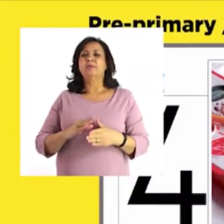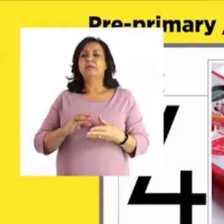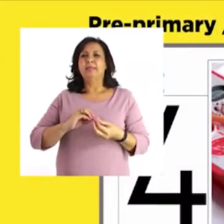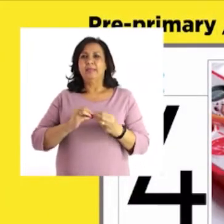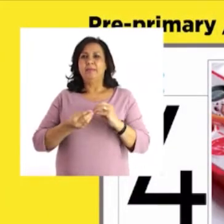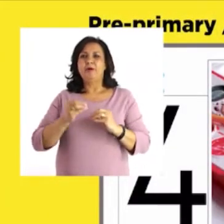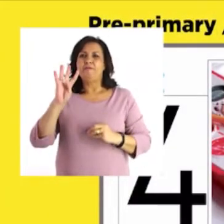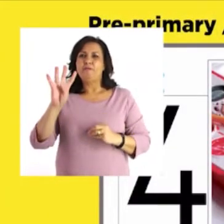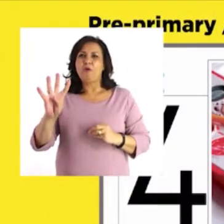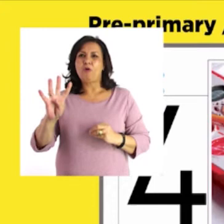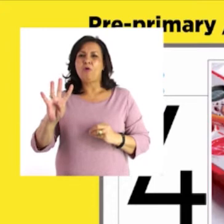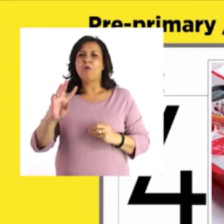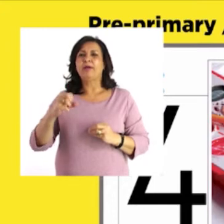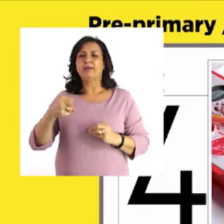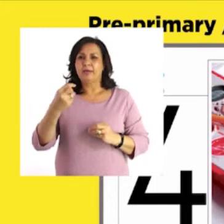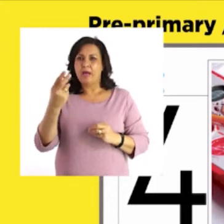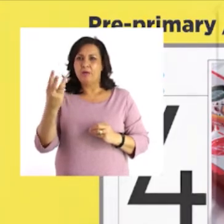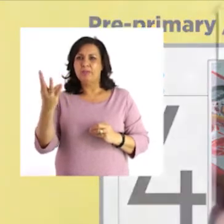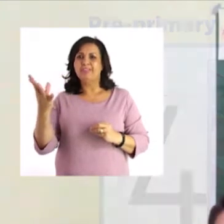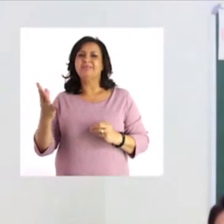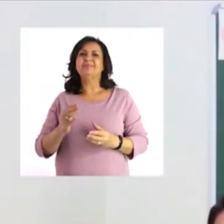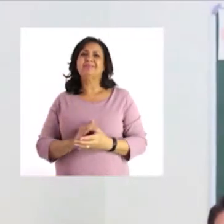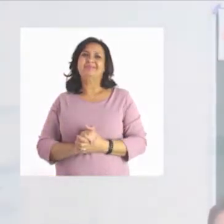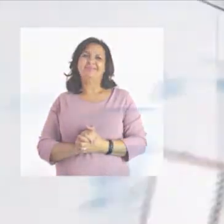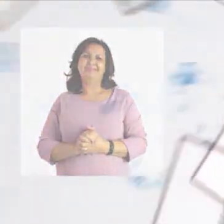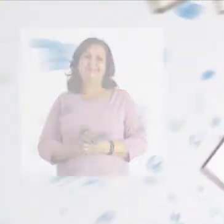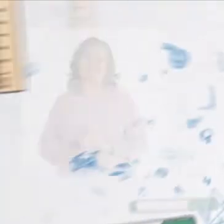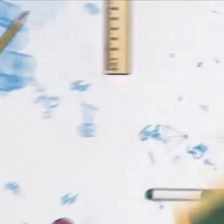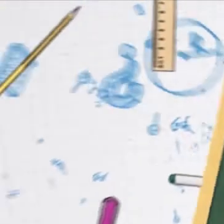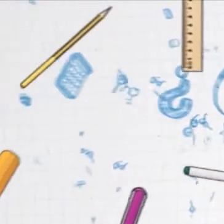4 and also about counting.